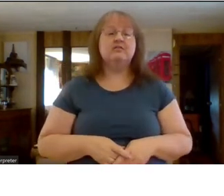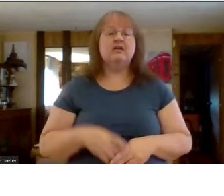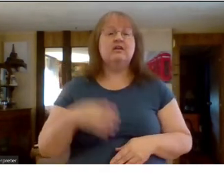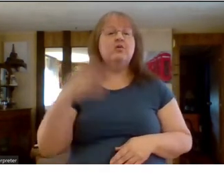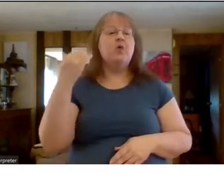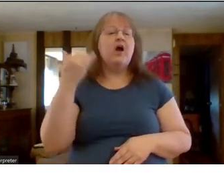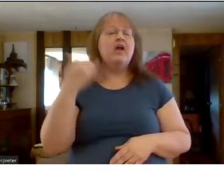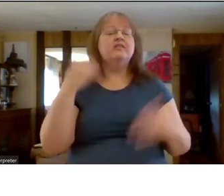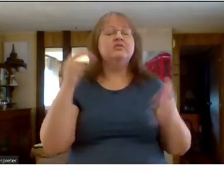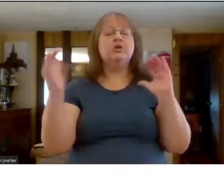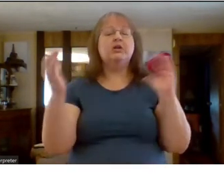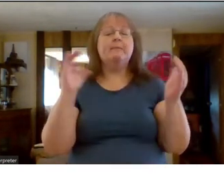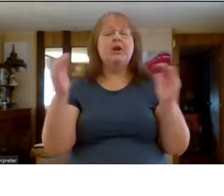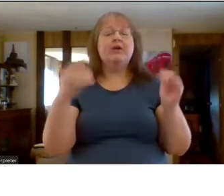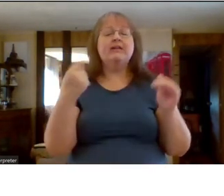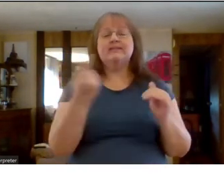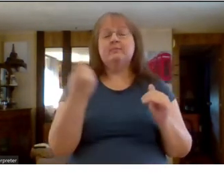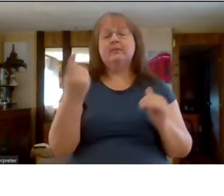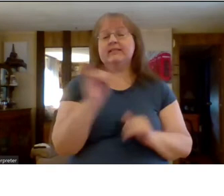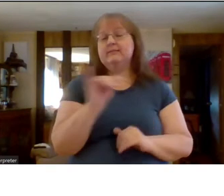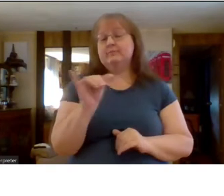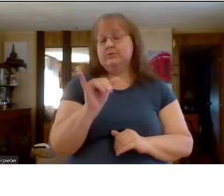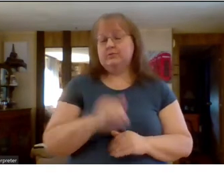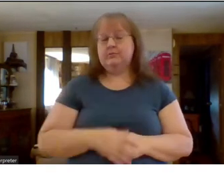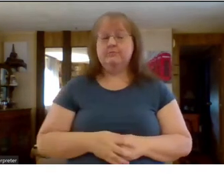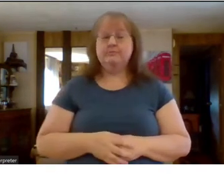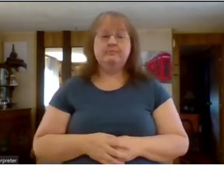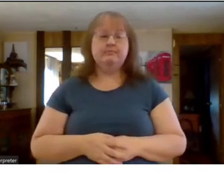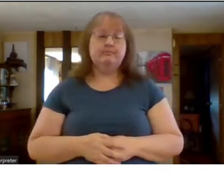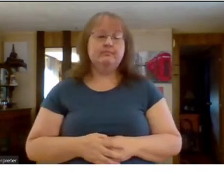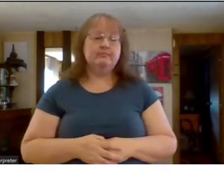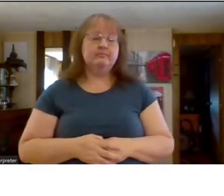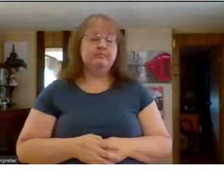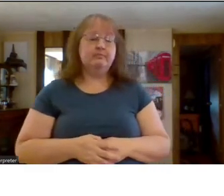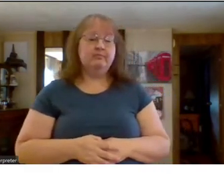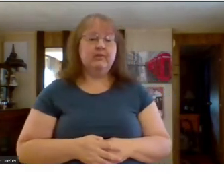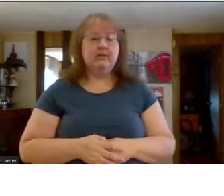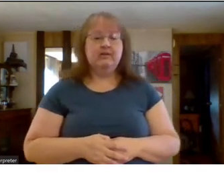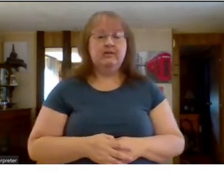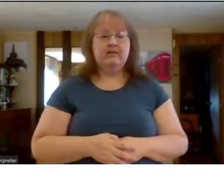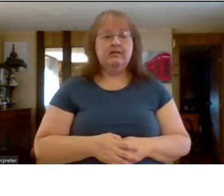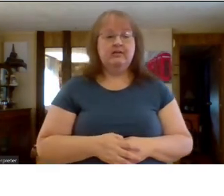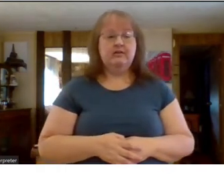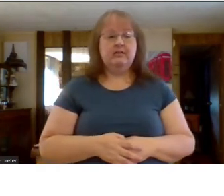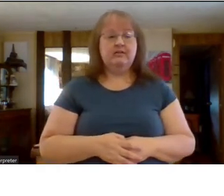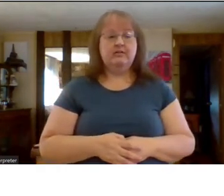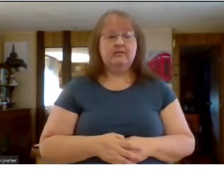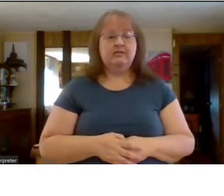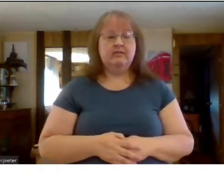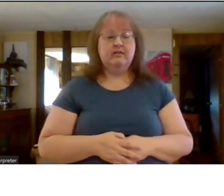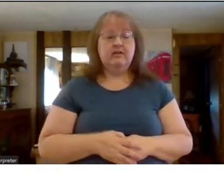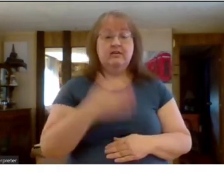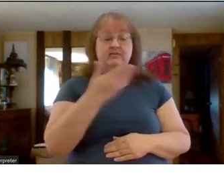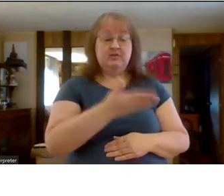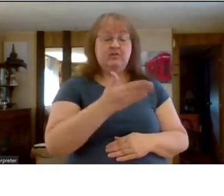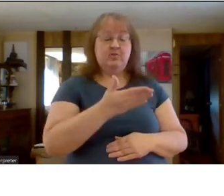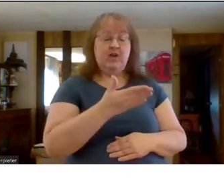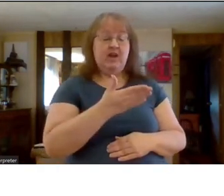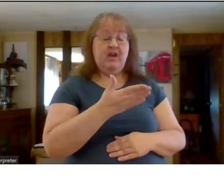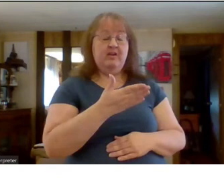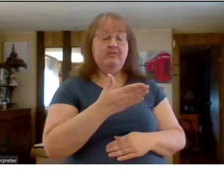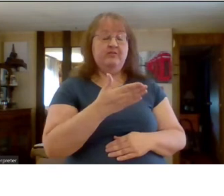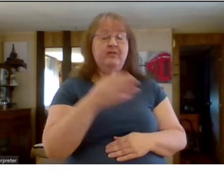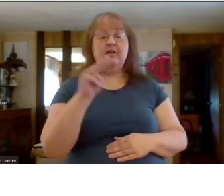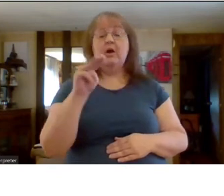okay, because we're comparing something that's similar. Let's try another one.